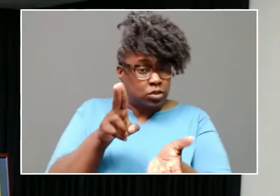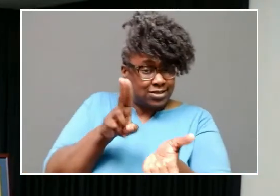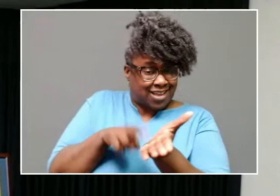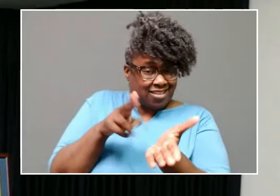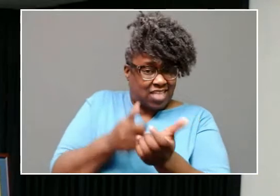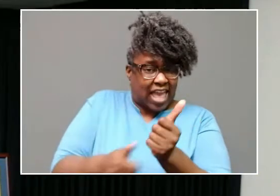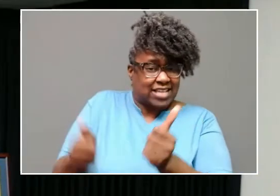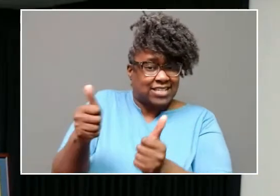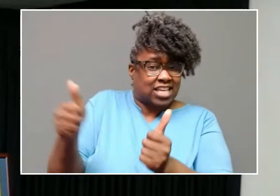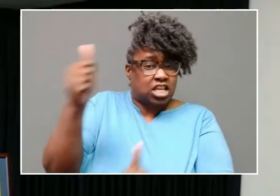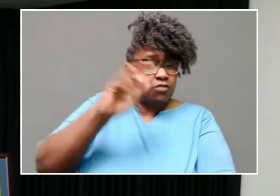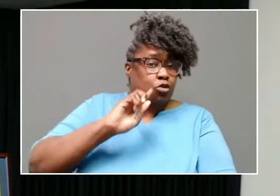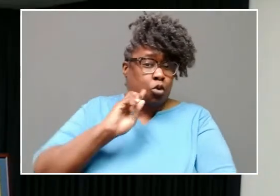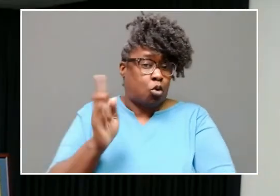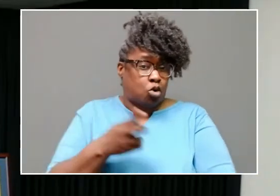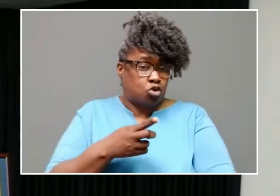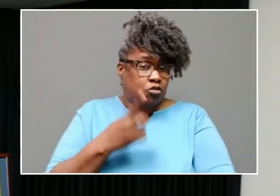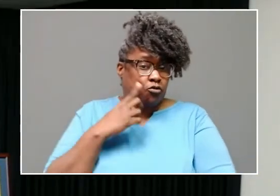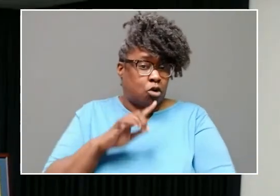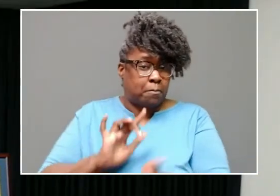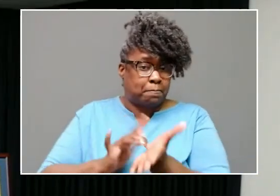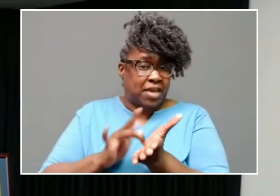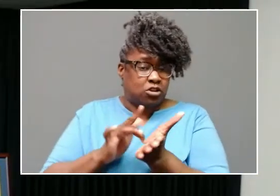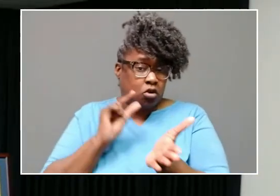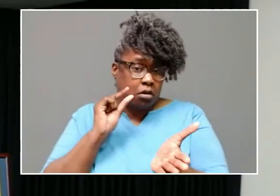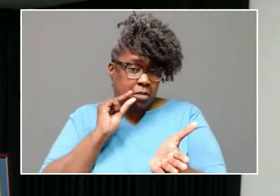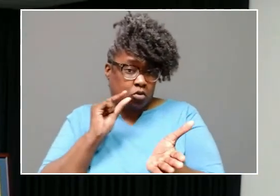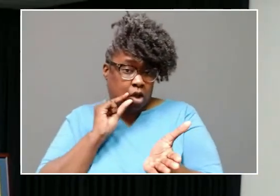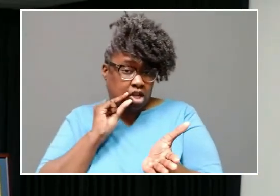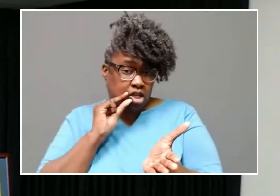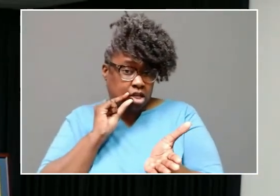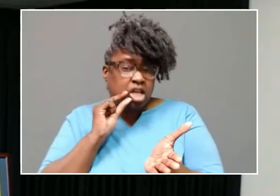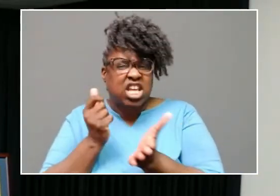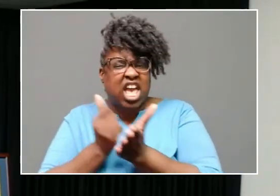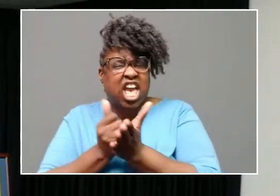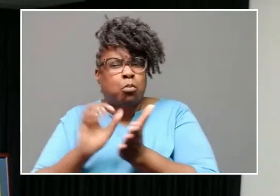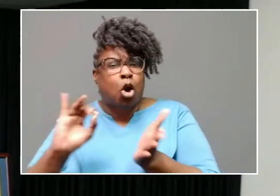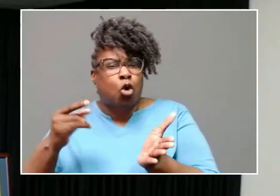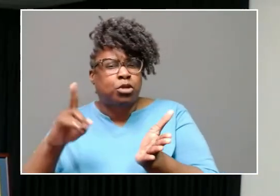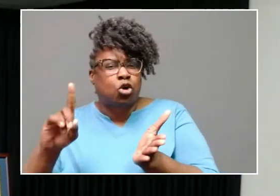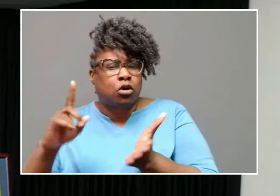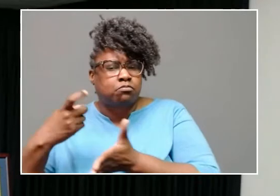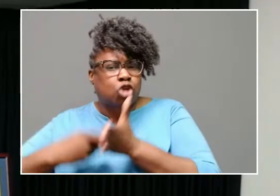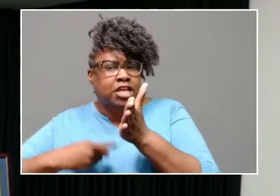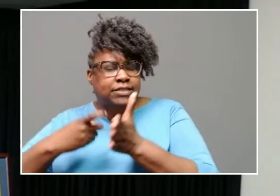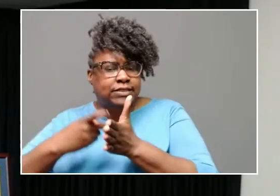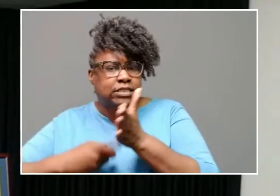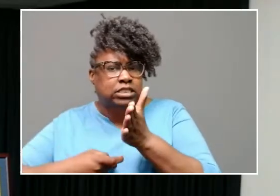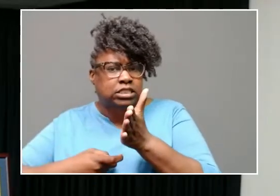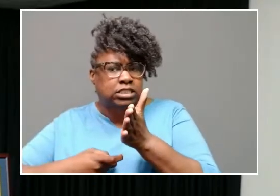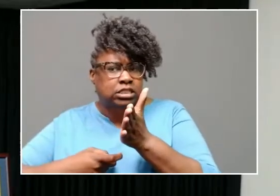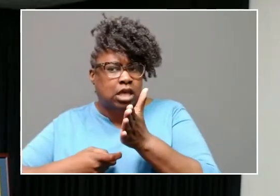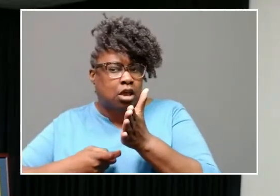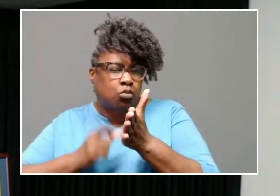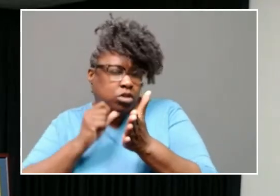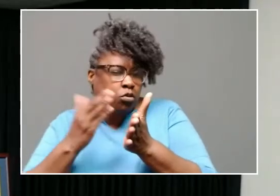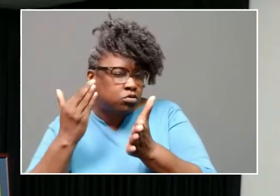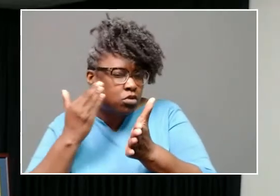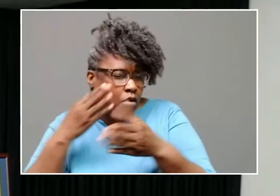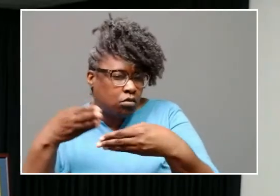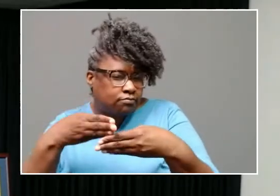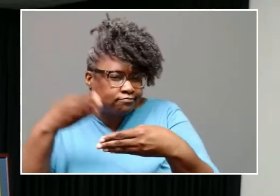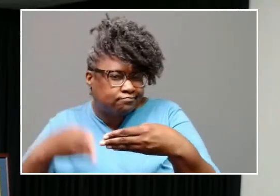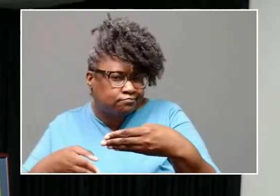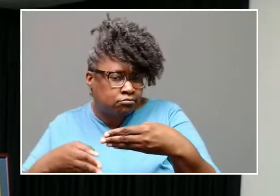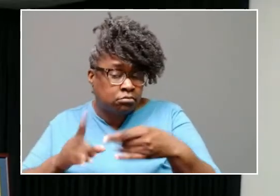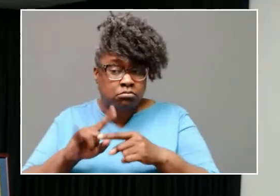regarding medical marijuana was to help with the opioid crisis. I know there's no way to know for sure until we're there, but do you anticipate that